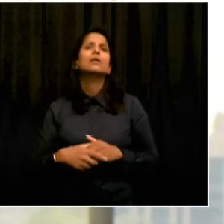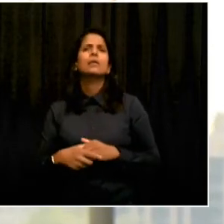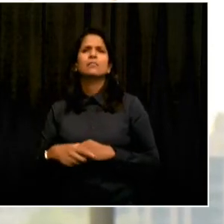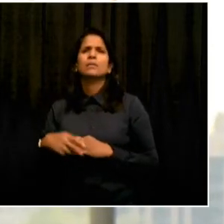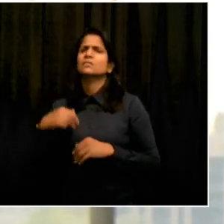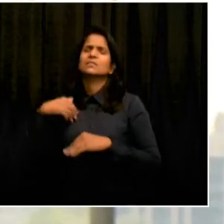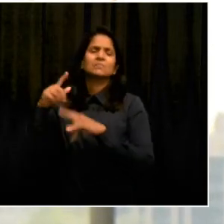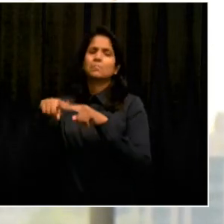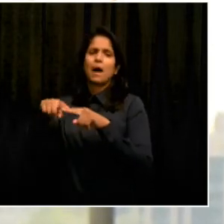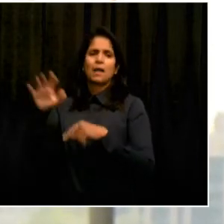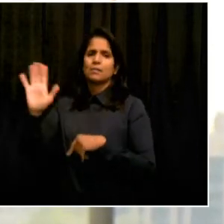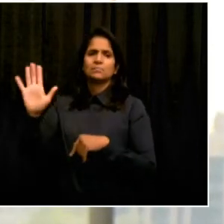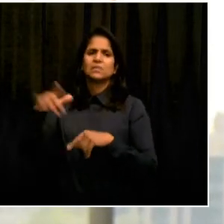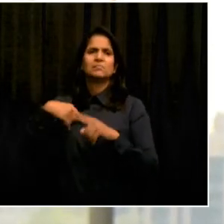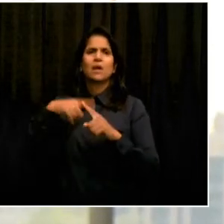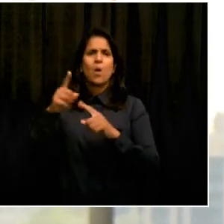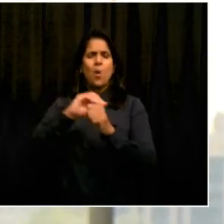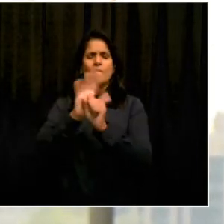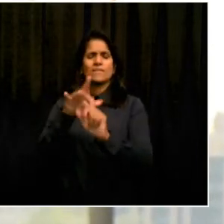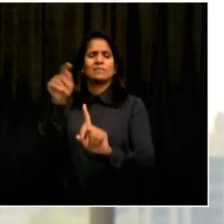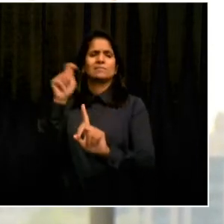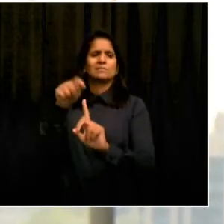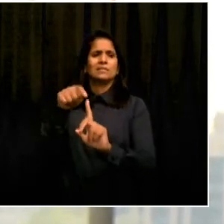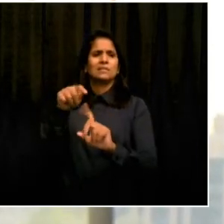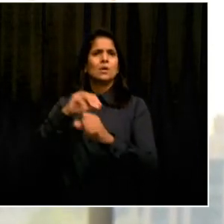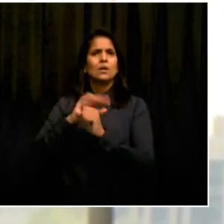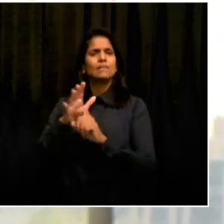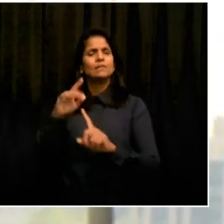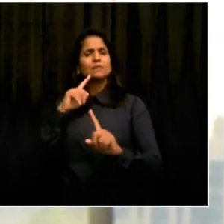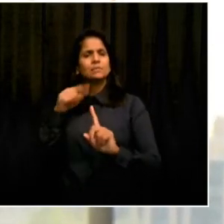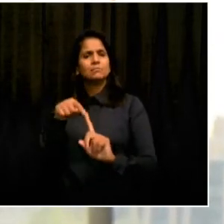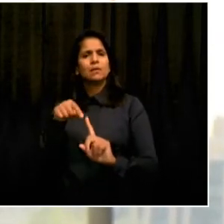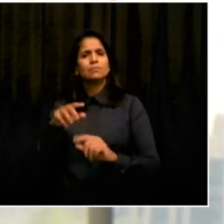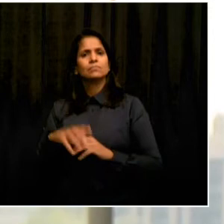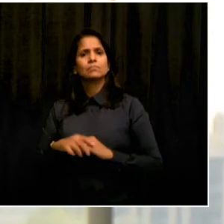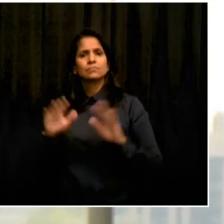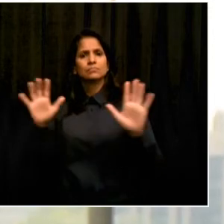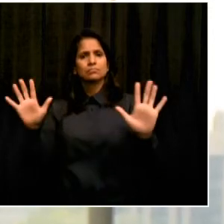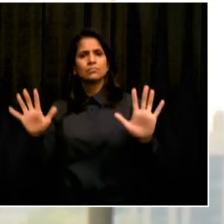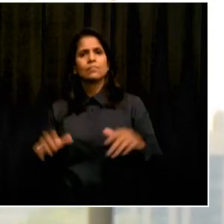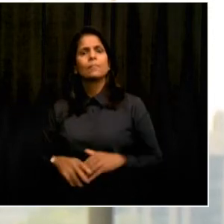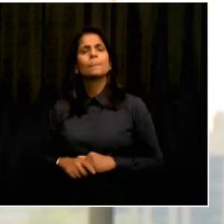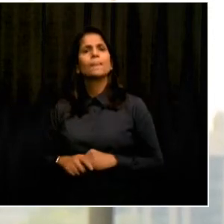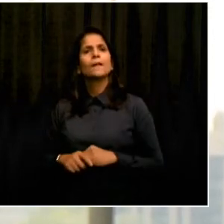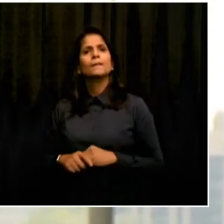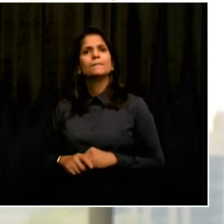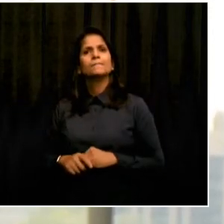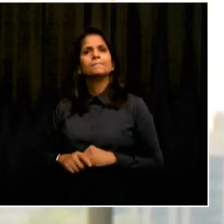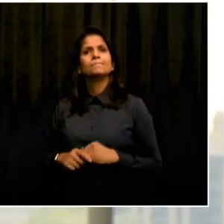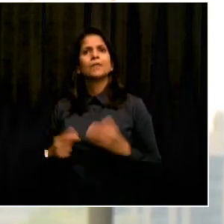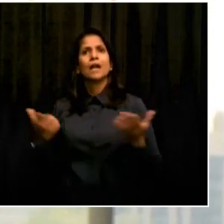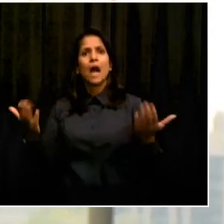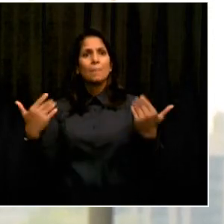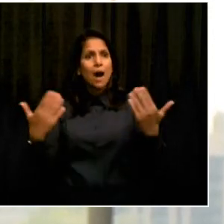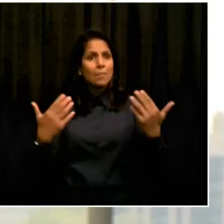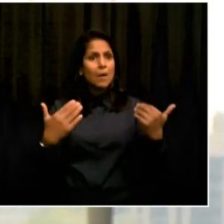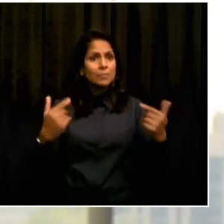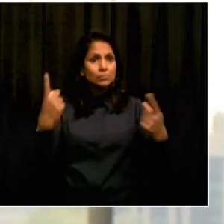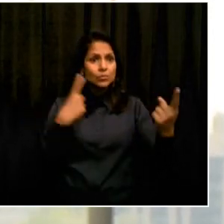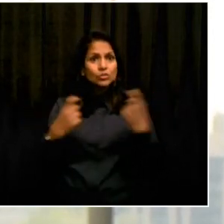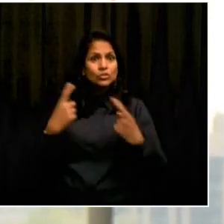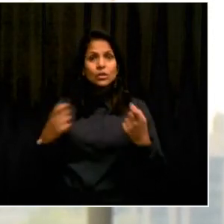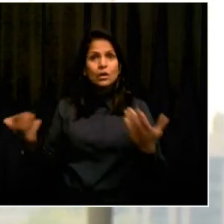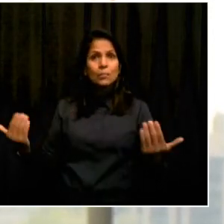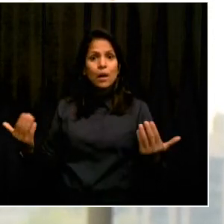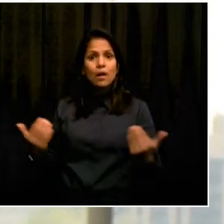for today. Come on up. Guys, I've said a limit, and when I say a limit, it's the limit. Go